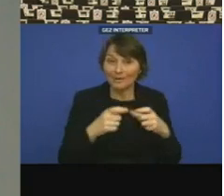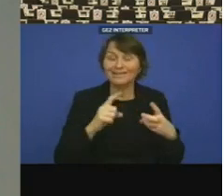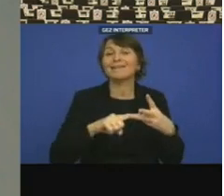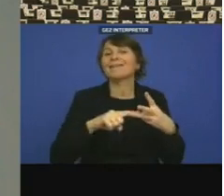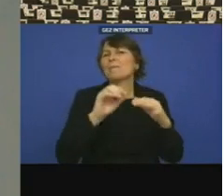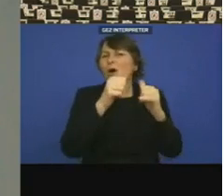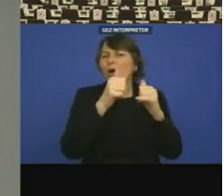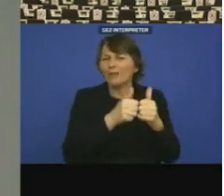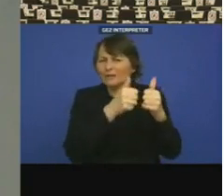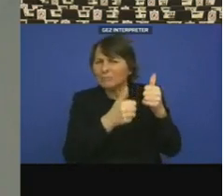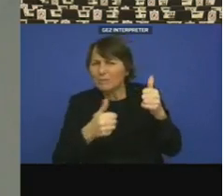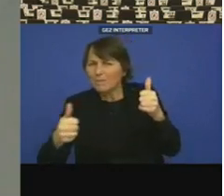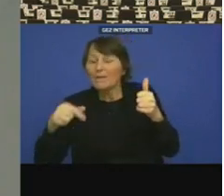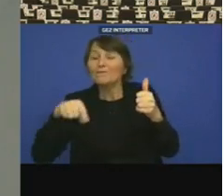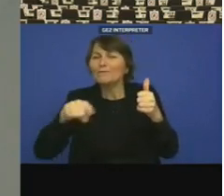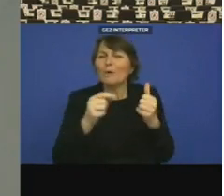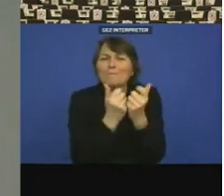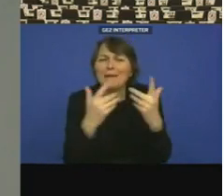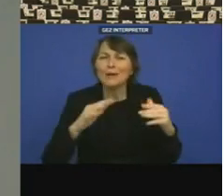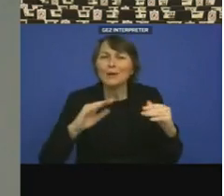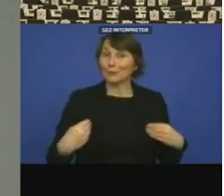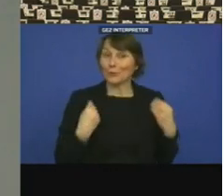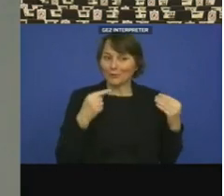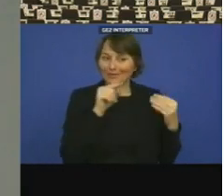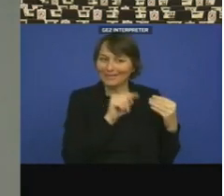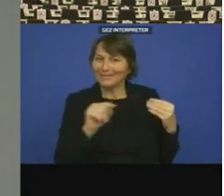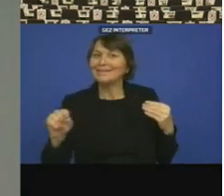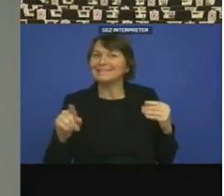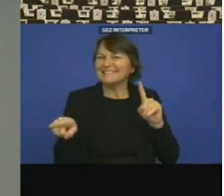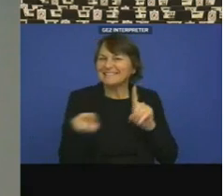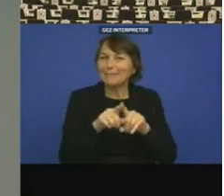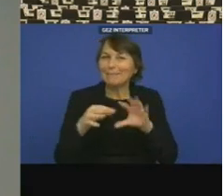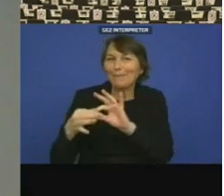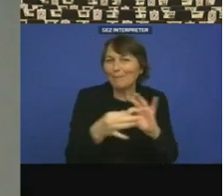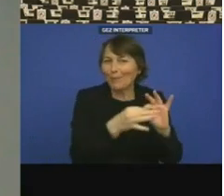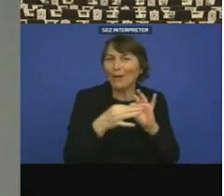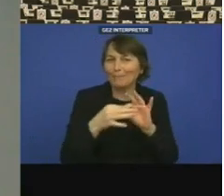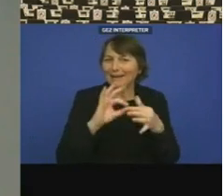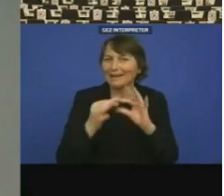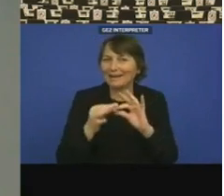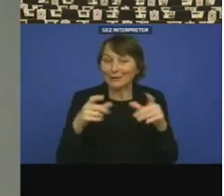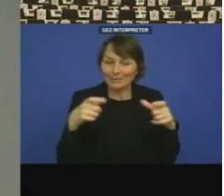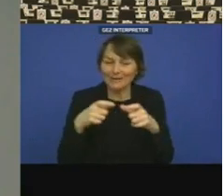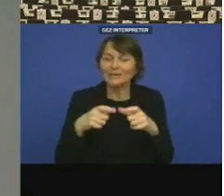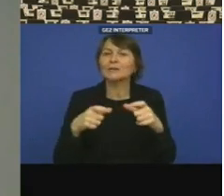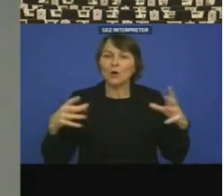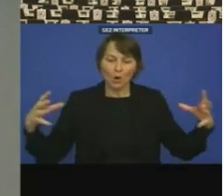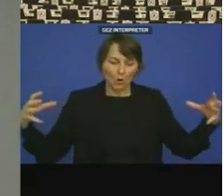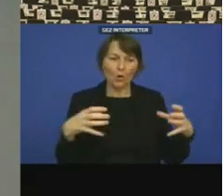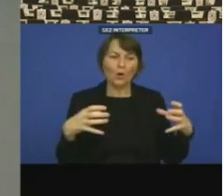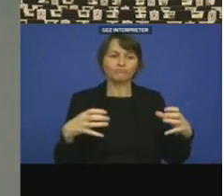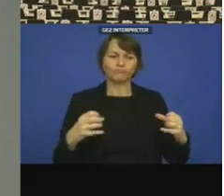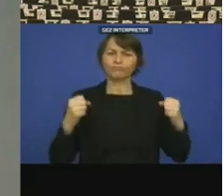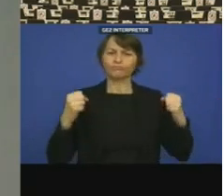UEFA, along with many European umbrella sport organizations and our member states, following our call and